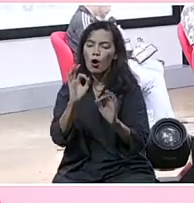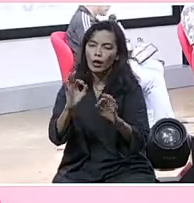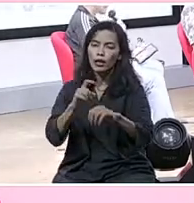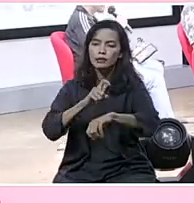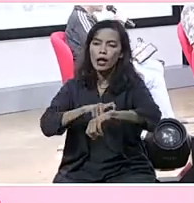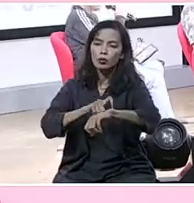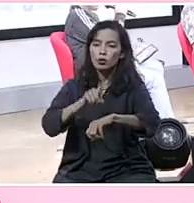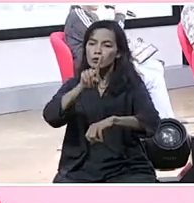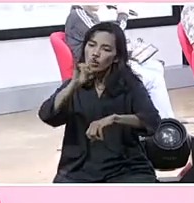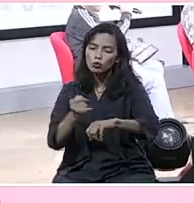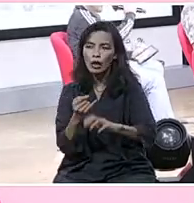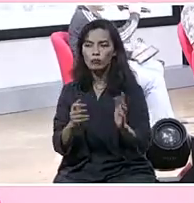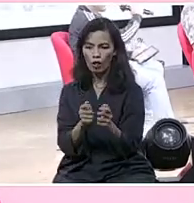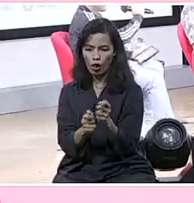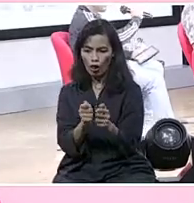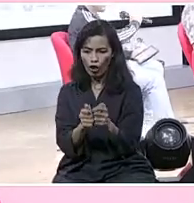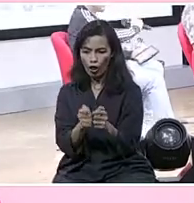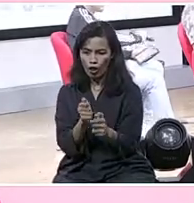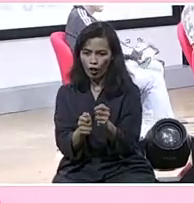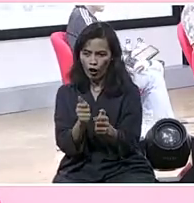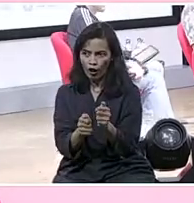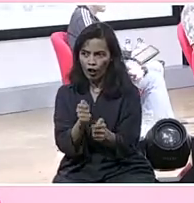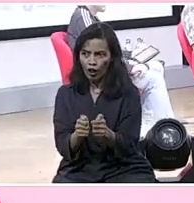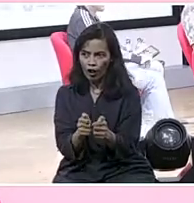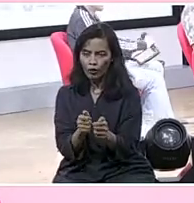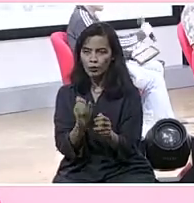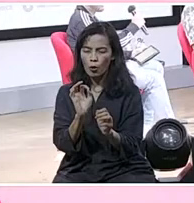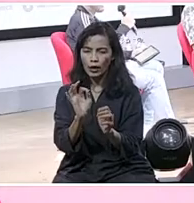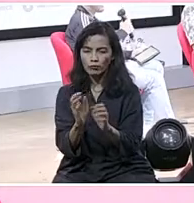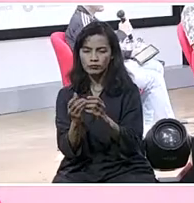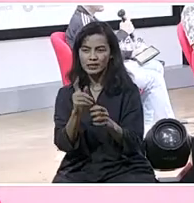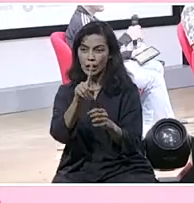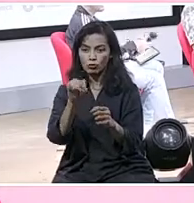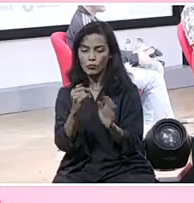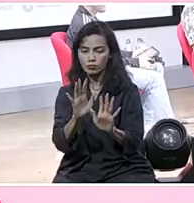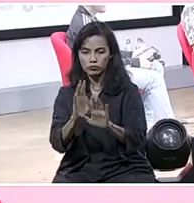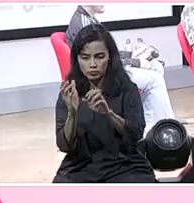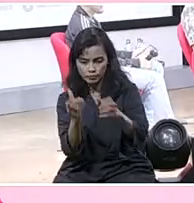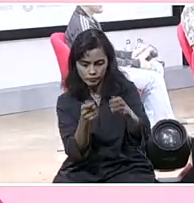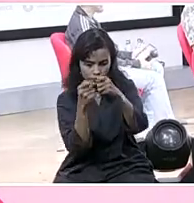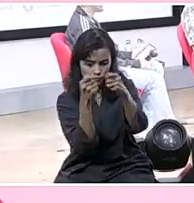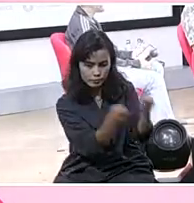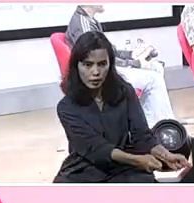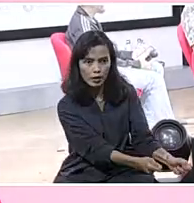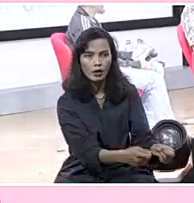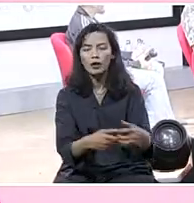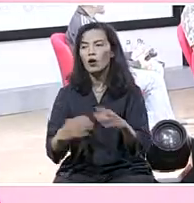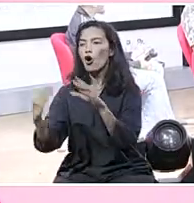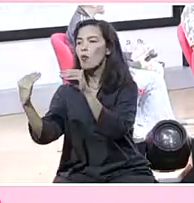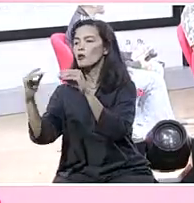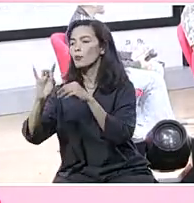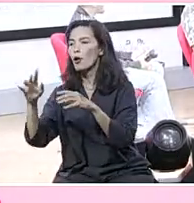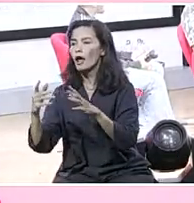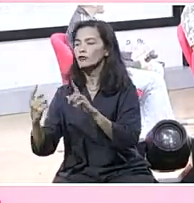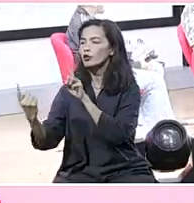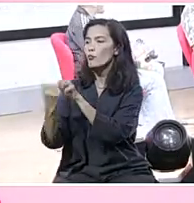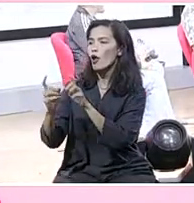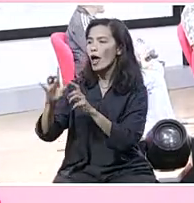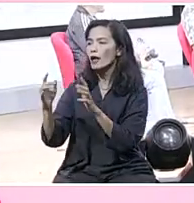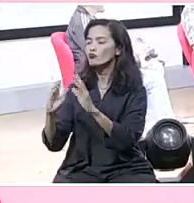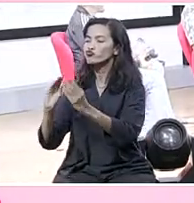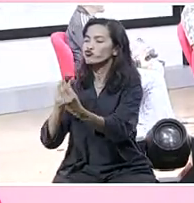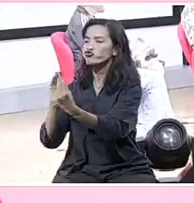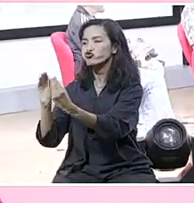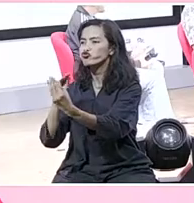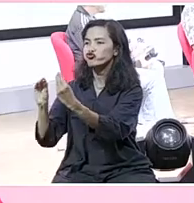hour to scroll. And then it's like, let me put my phone down, let me do something else, let me have a conversation with someone. Always